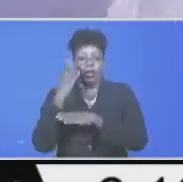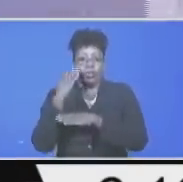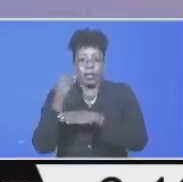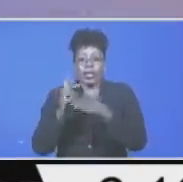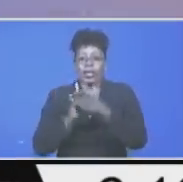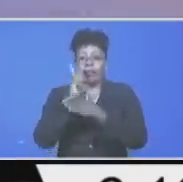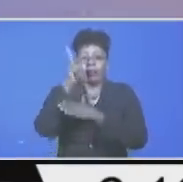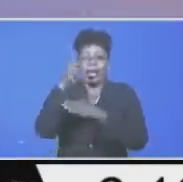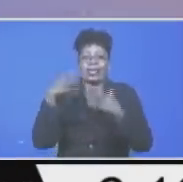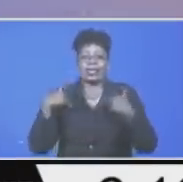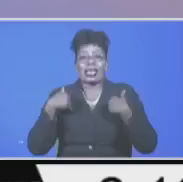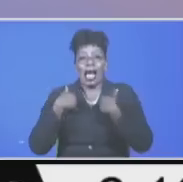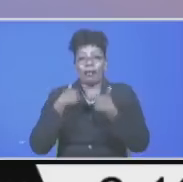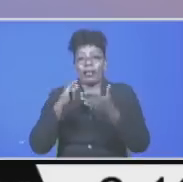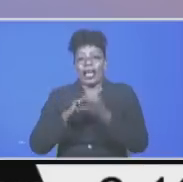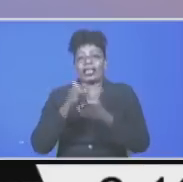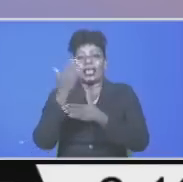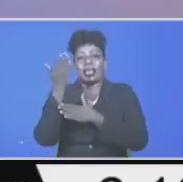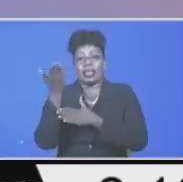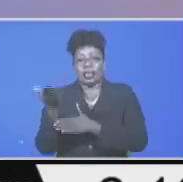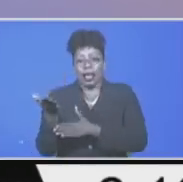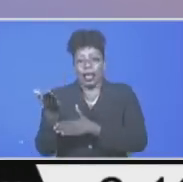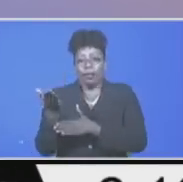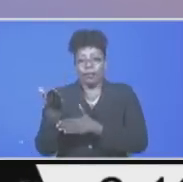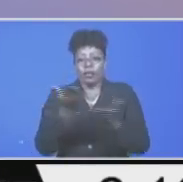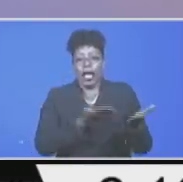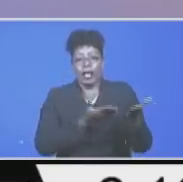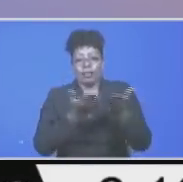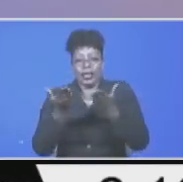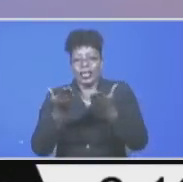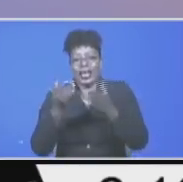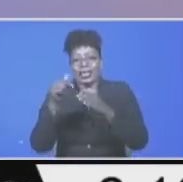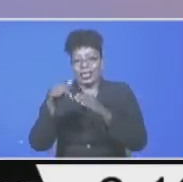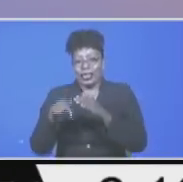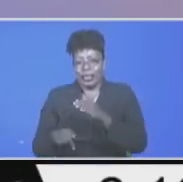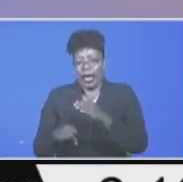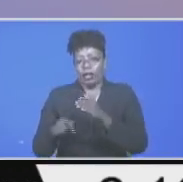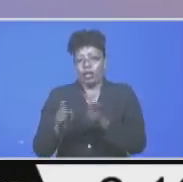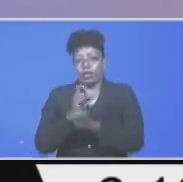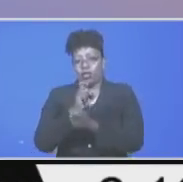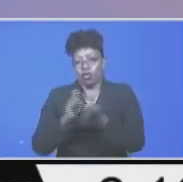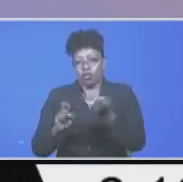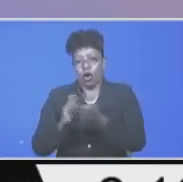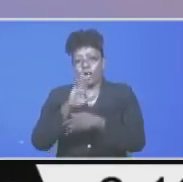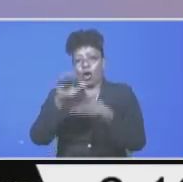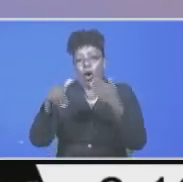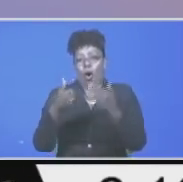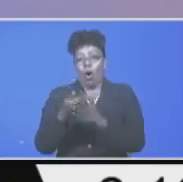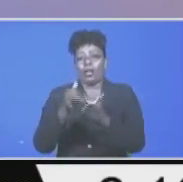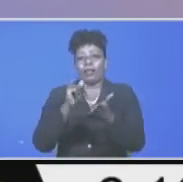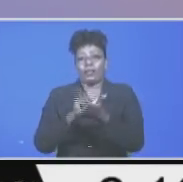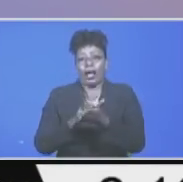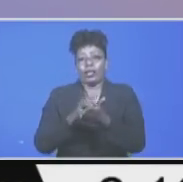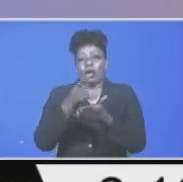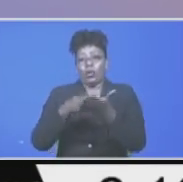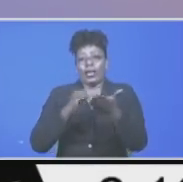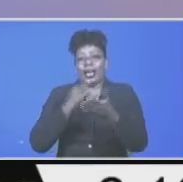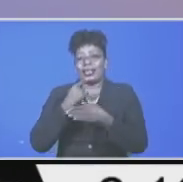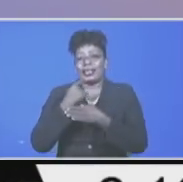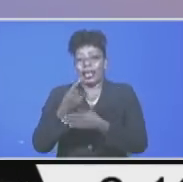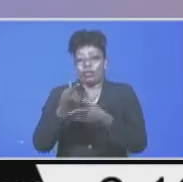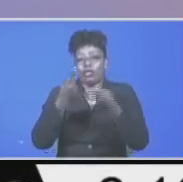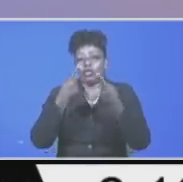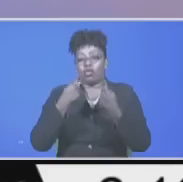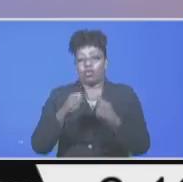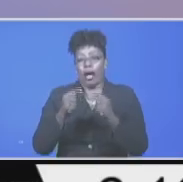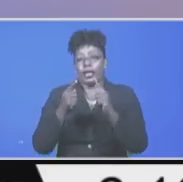plants, the animals that are there. And breaking that down will destroy all of that, what I just said. And we're trying